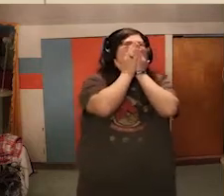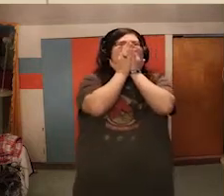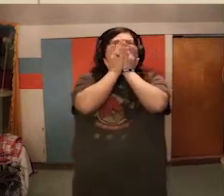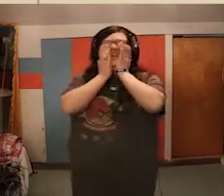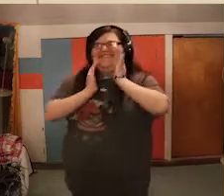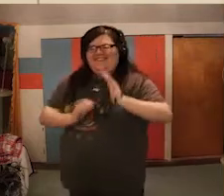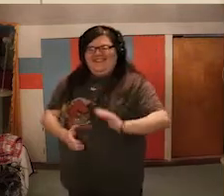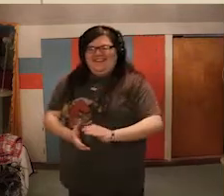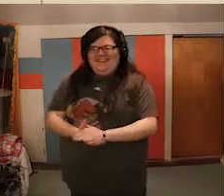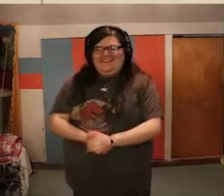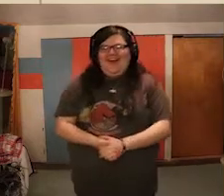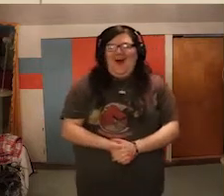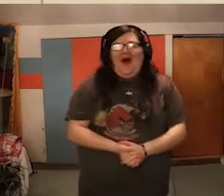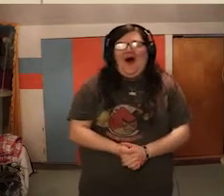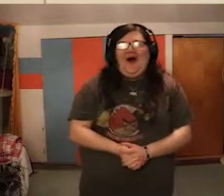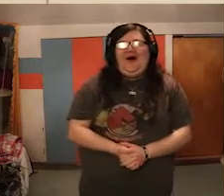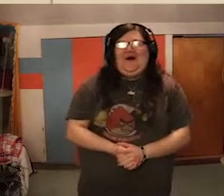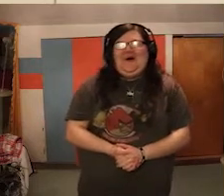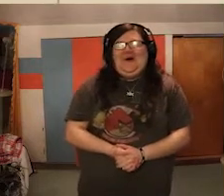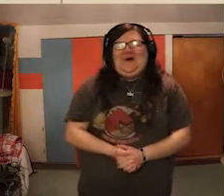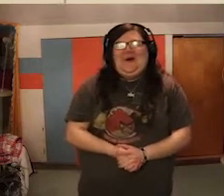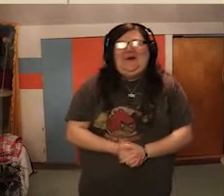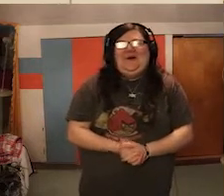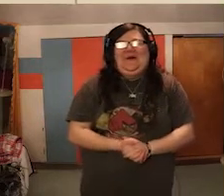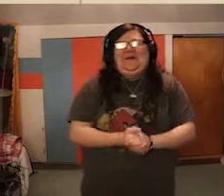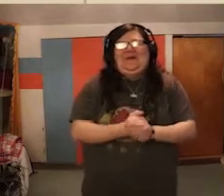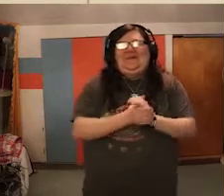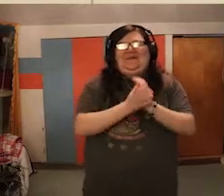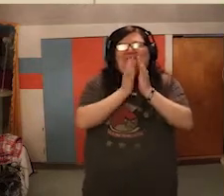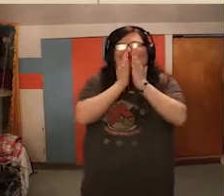reveal yourself. Oh, no. Oh.